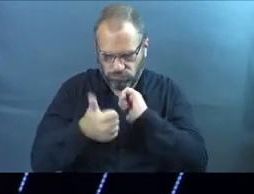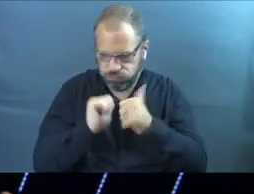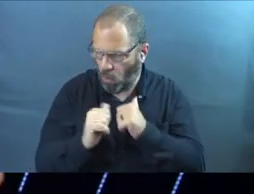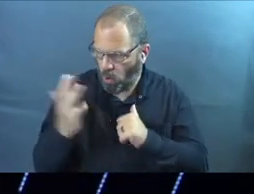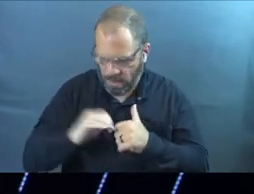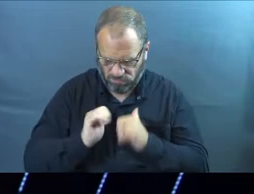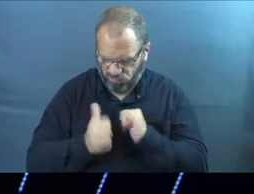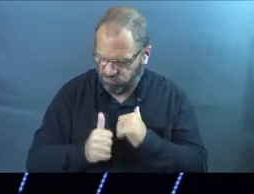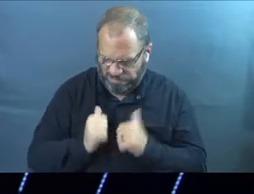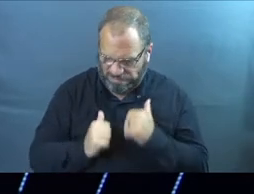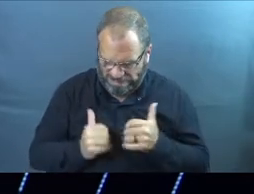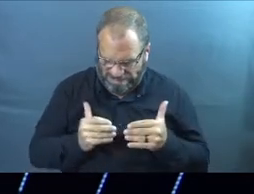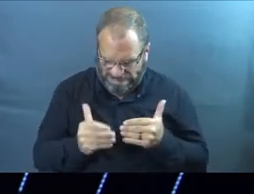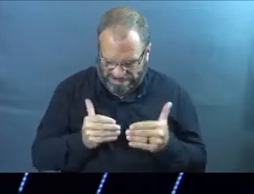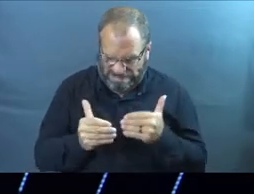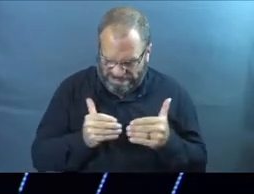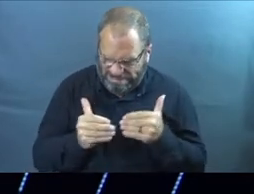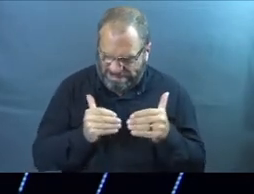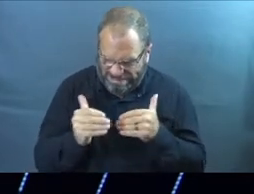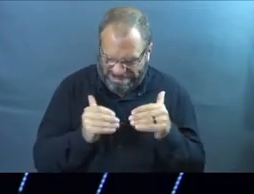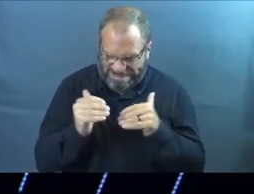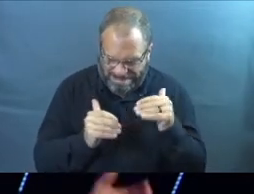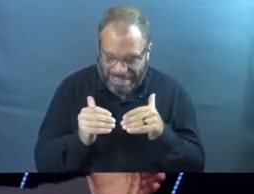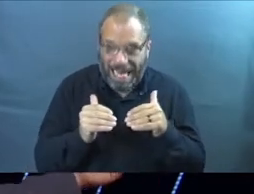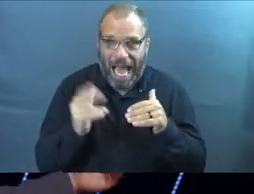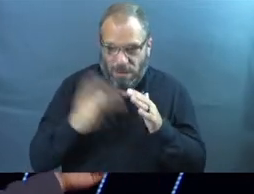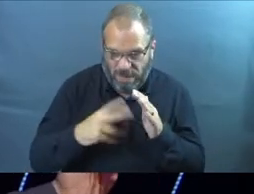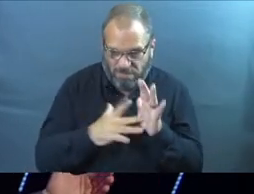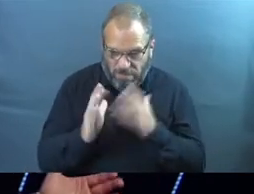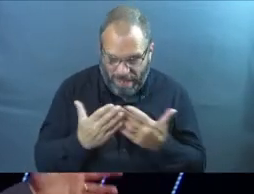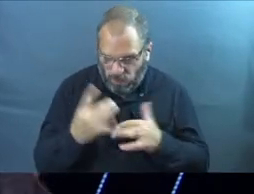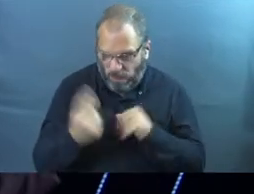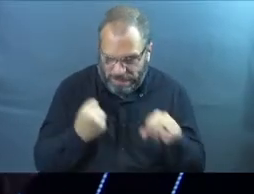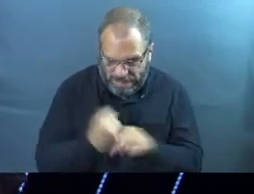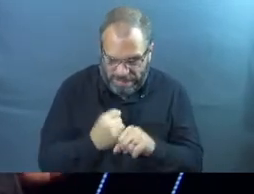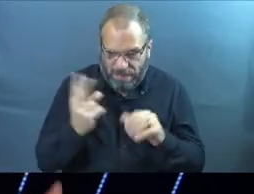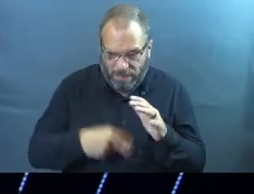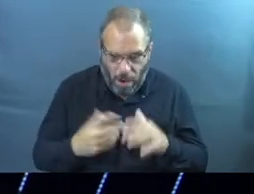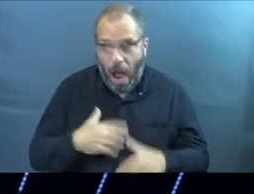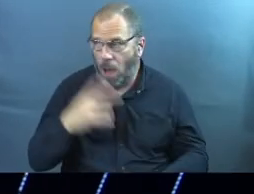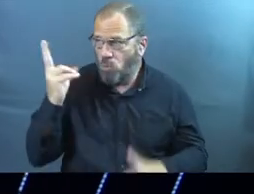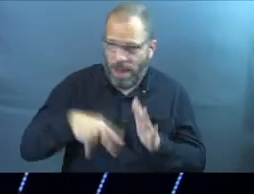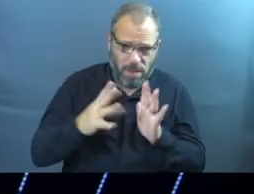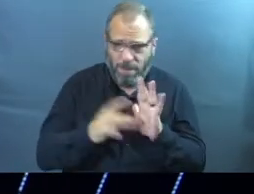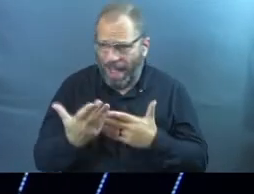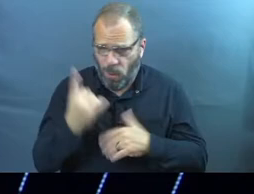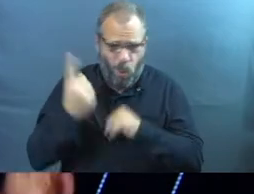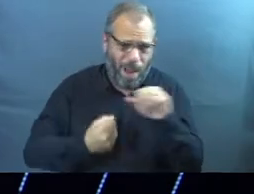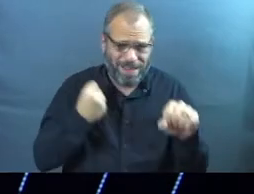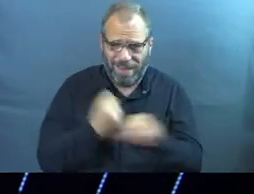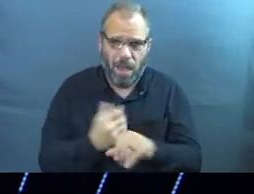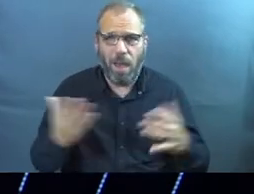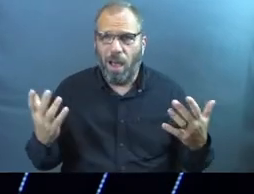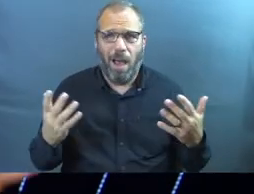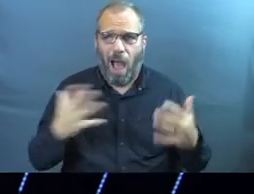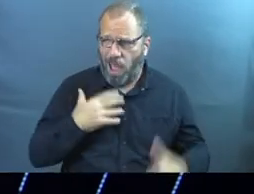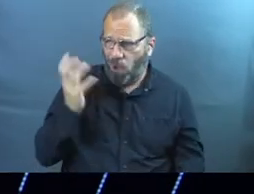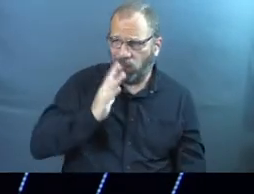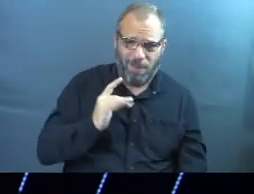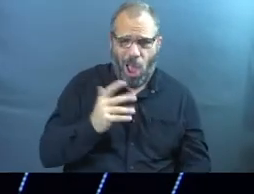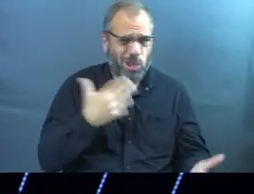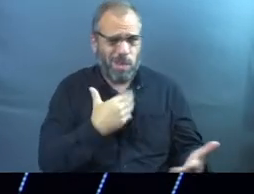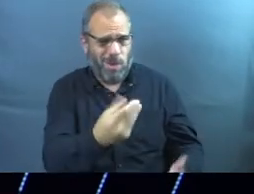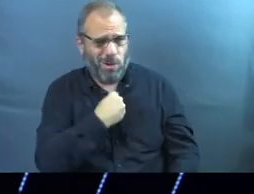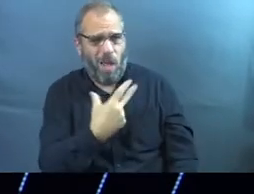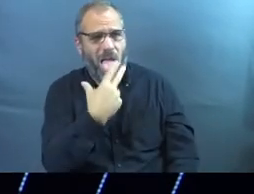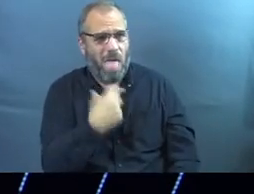or a race or a qualification or something. Like I somehow need to read the whole Bible in a year. People walk around saying, I read the whole Bible in a year. Aren't I awesome? Somebody give me